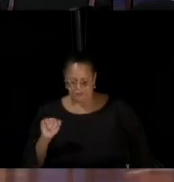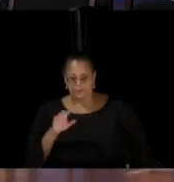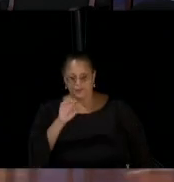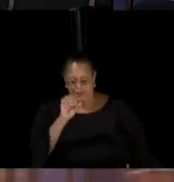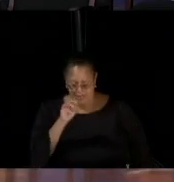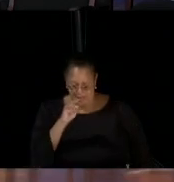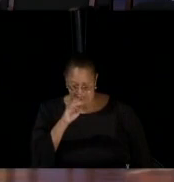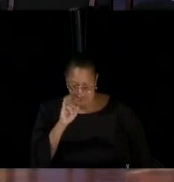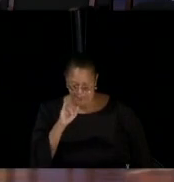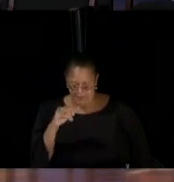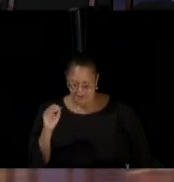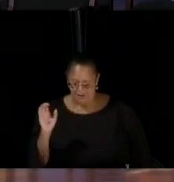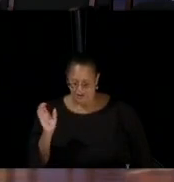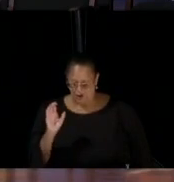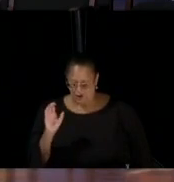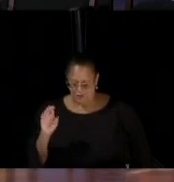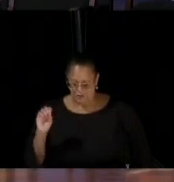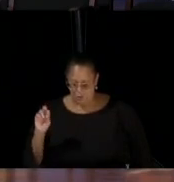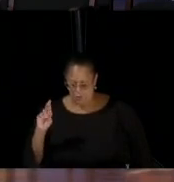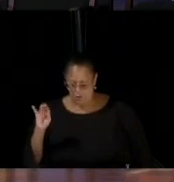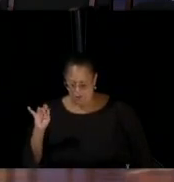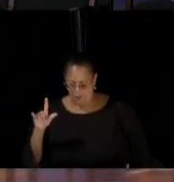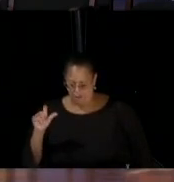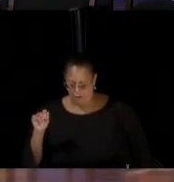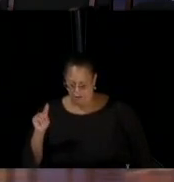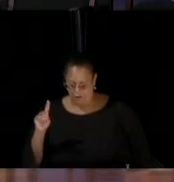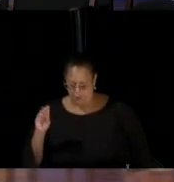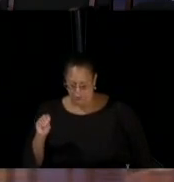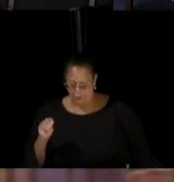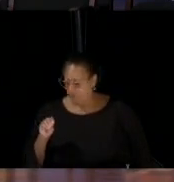Emma Carson Orlando.